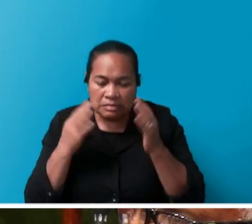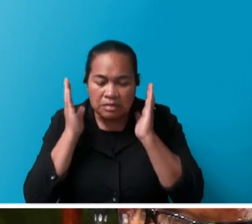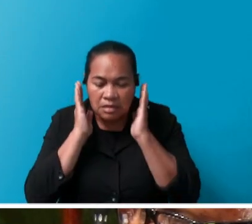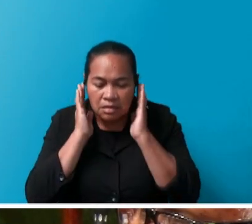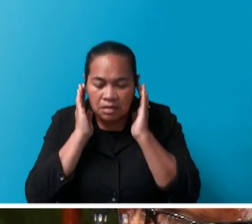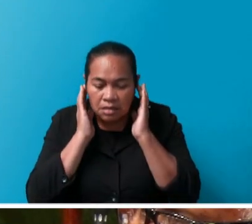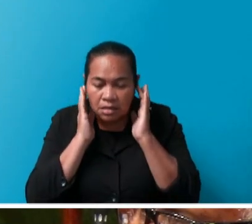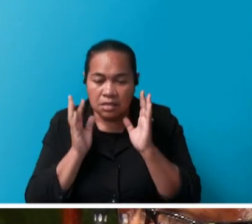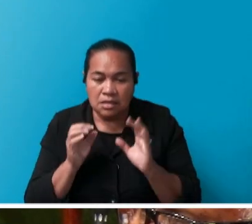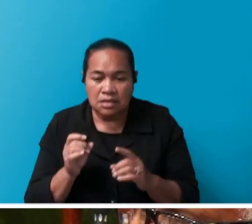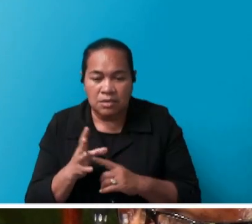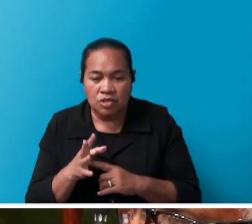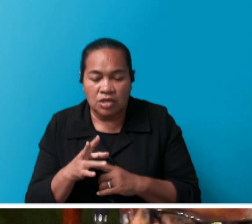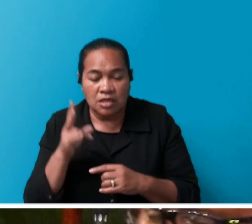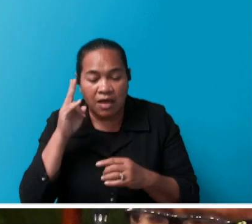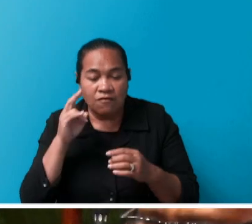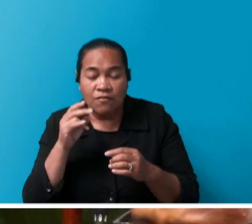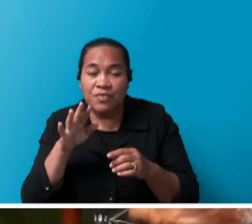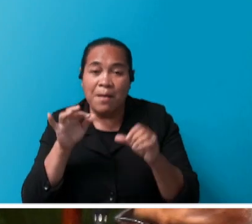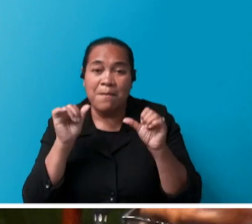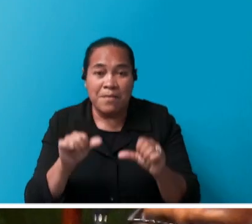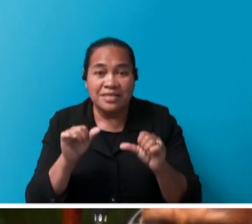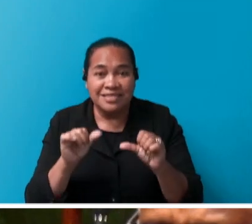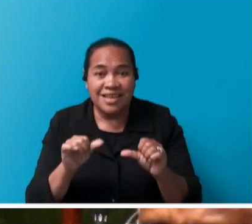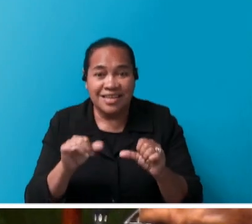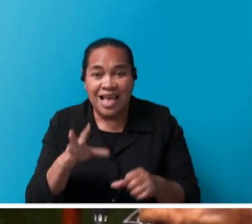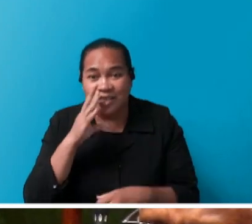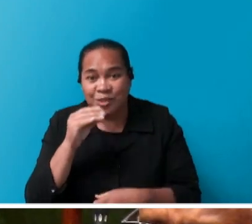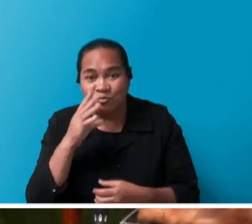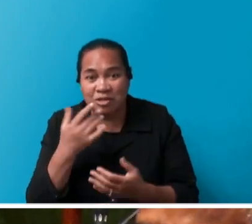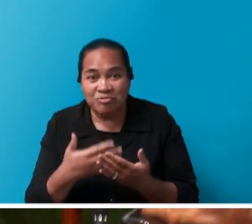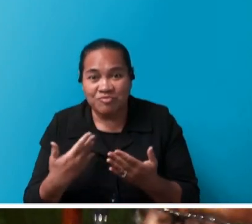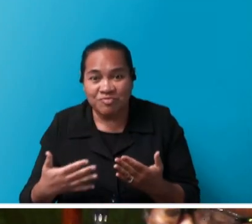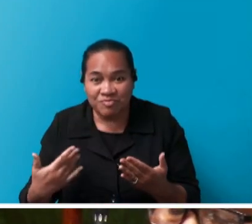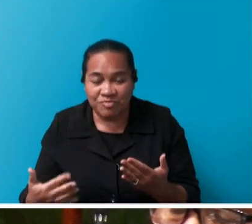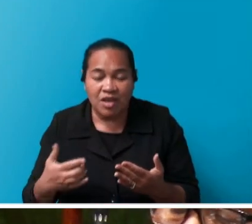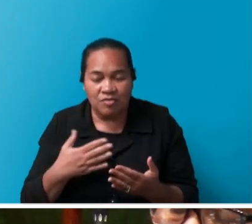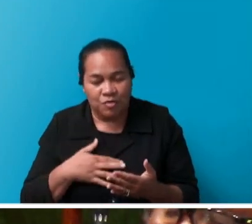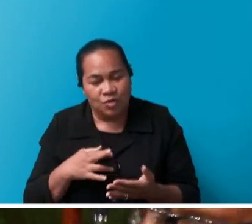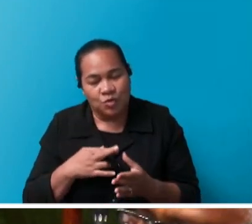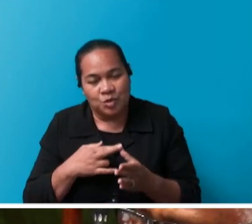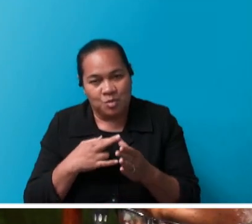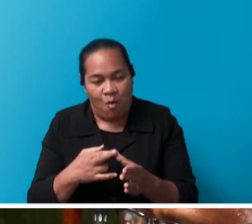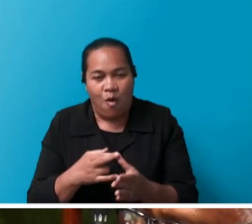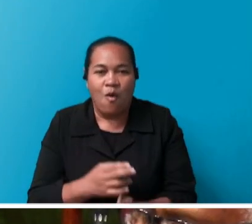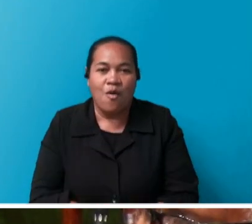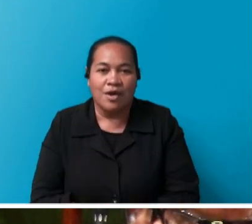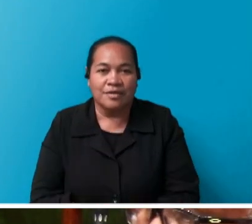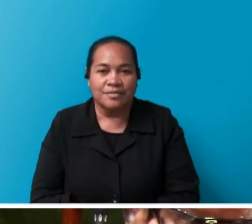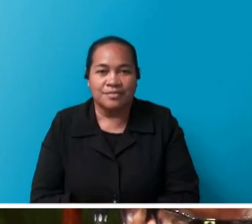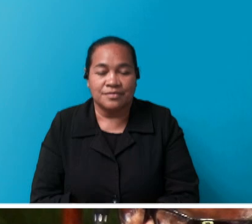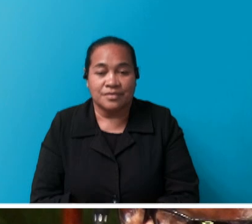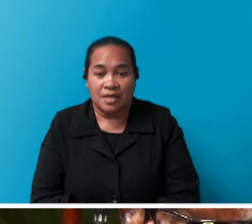the inspiring and visionary speech delivered by His Excellency, the President of the Republic of Fiji, who is